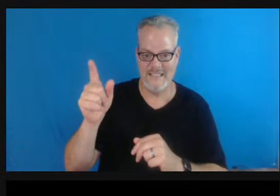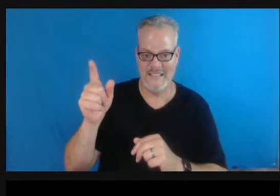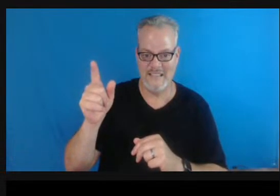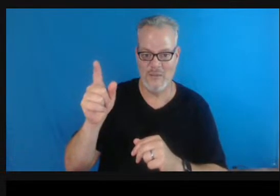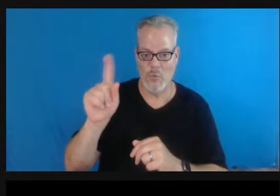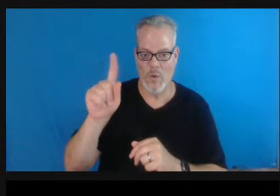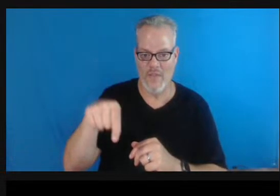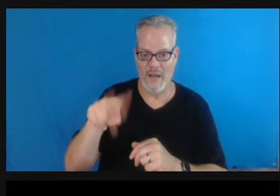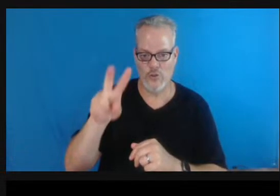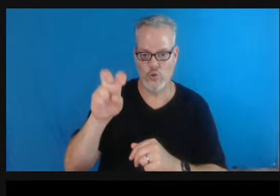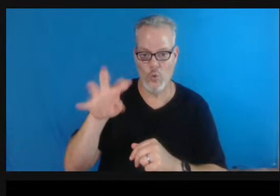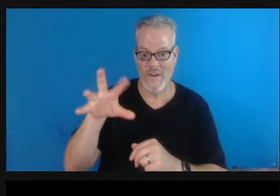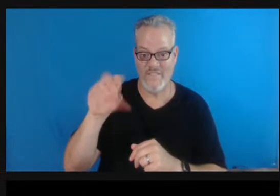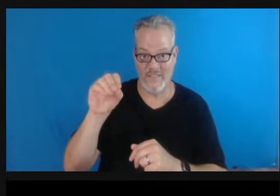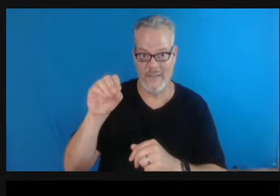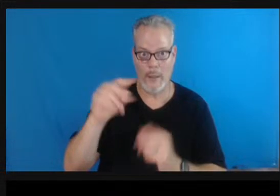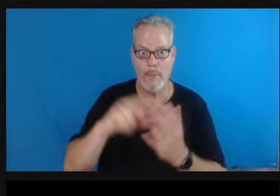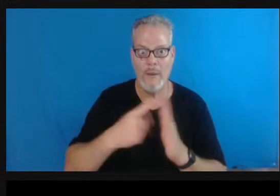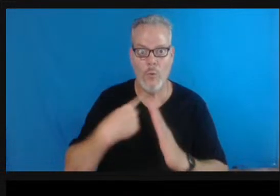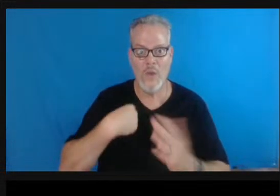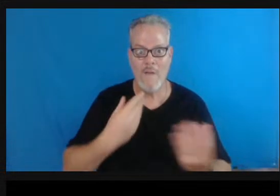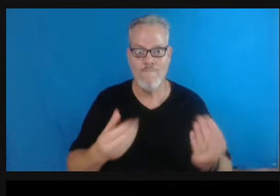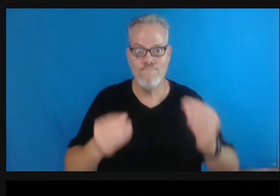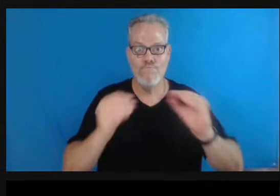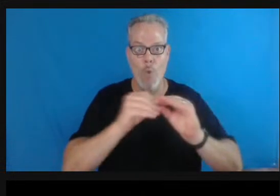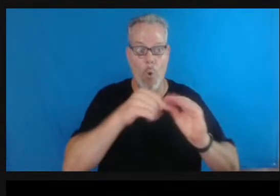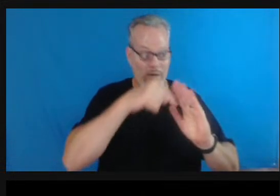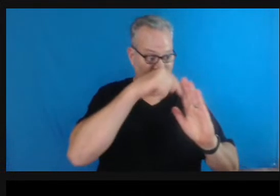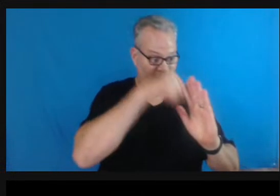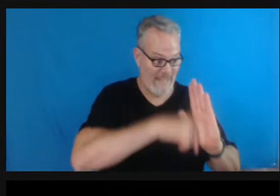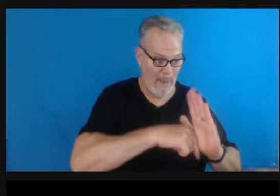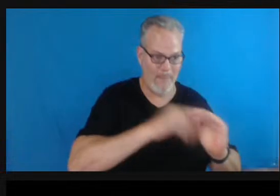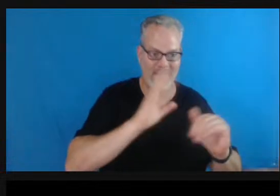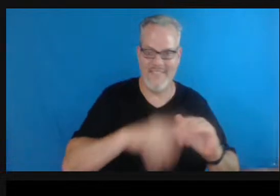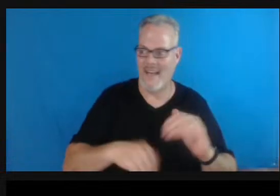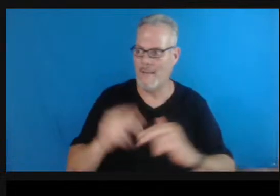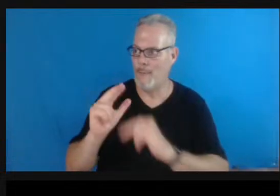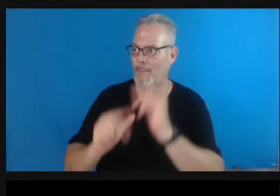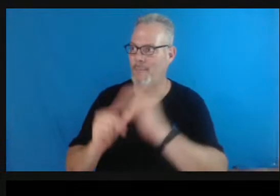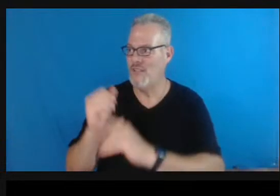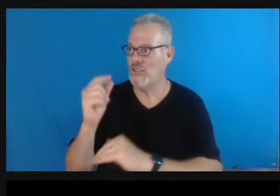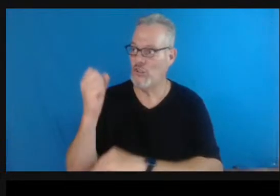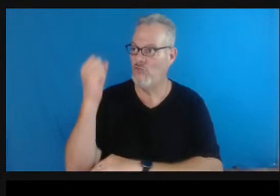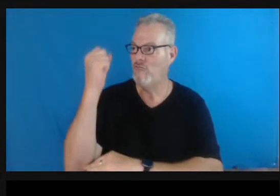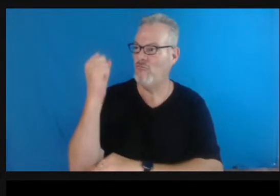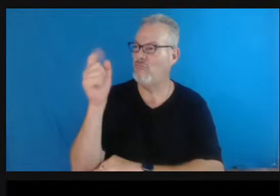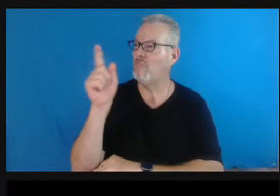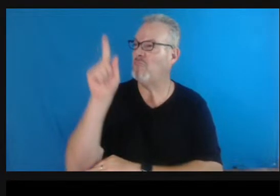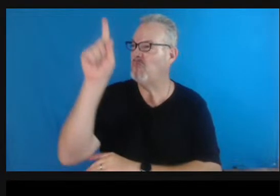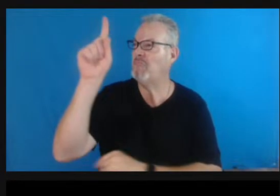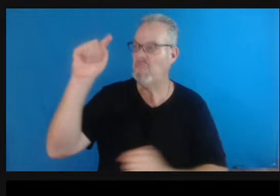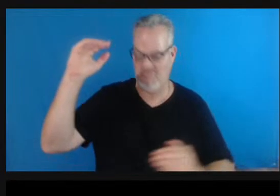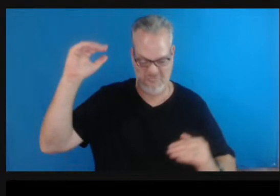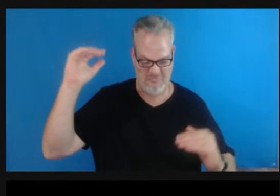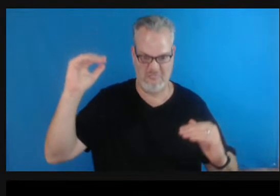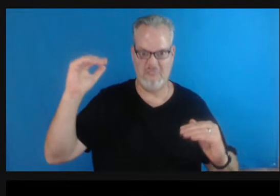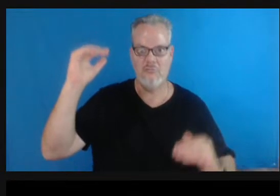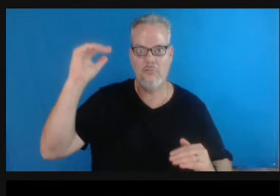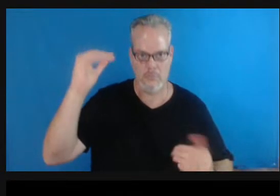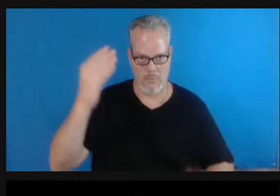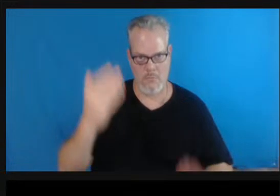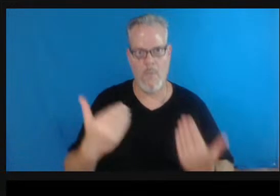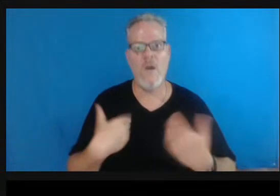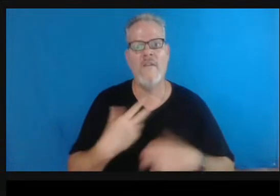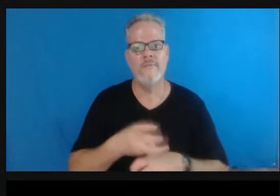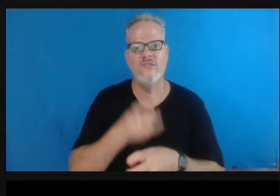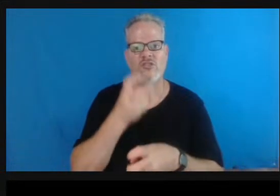in there that we have to mobilize. And yeah, I expect that a lot of it is cooled, and so there's probably some solid hardened bits in